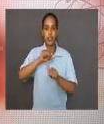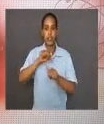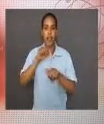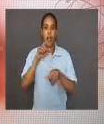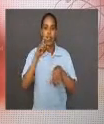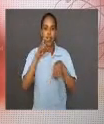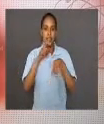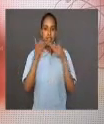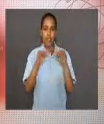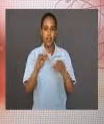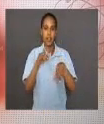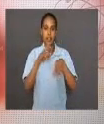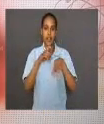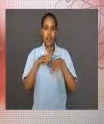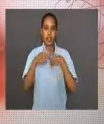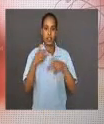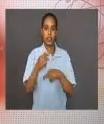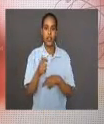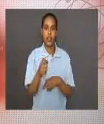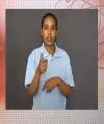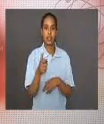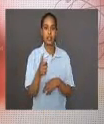a certain reaction rate,